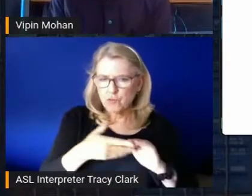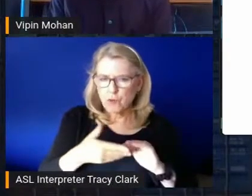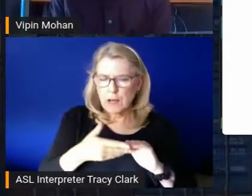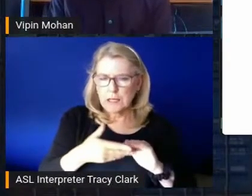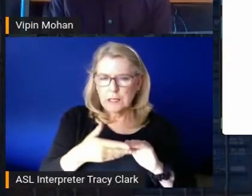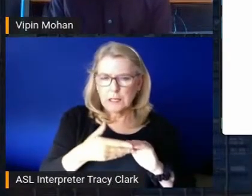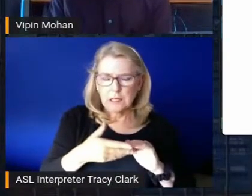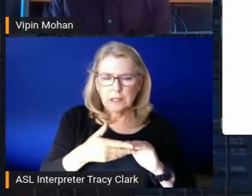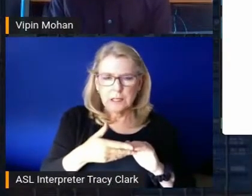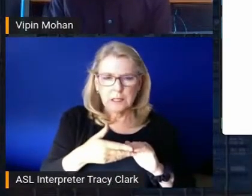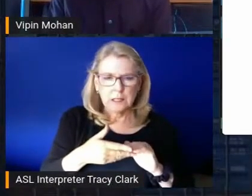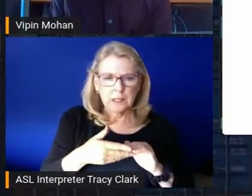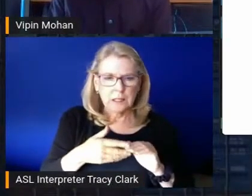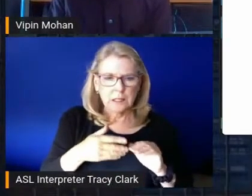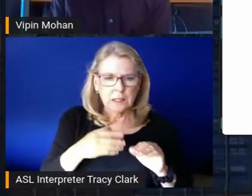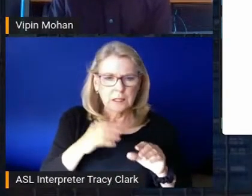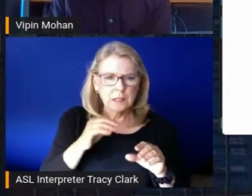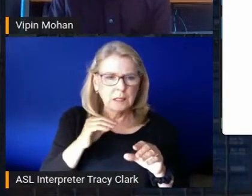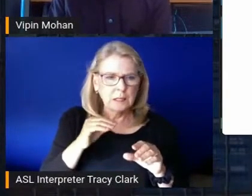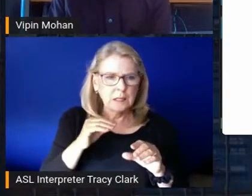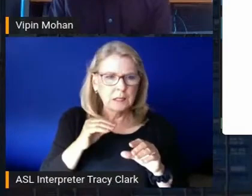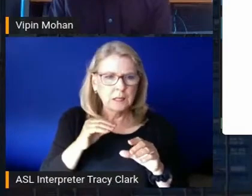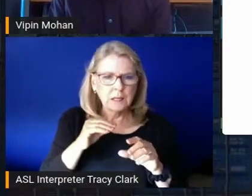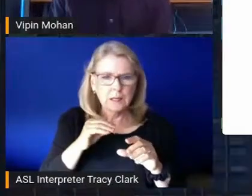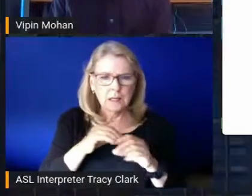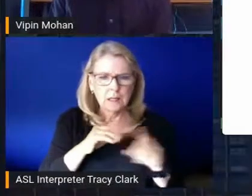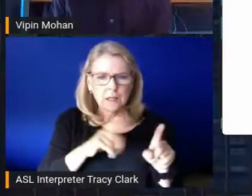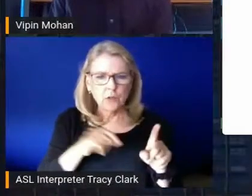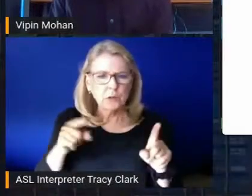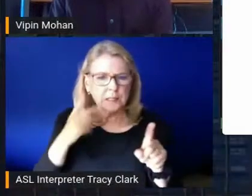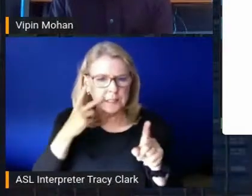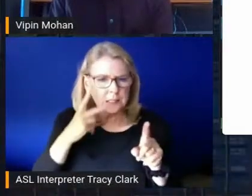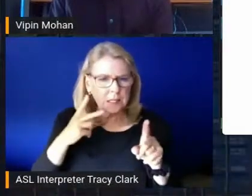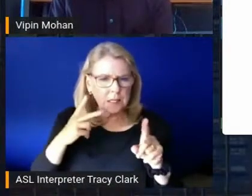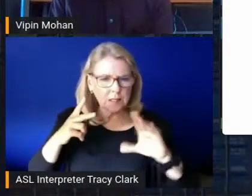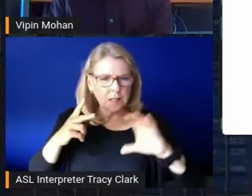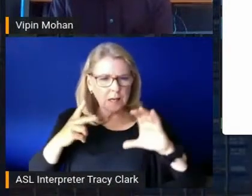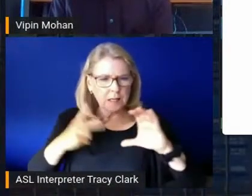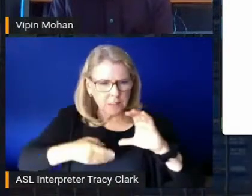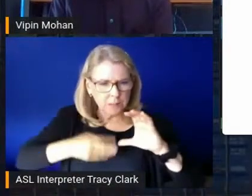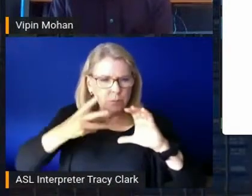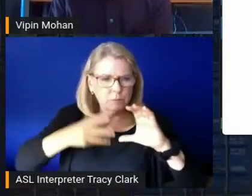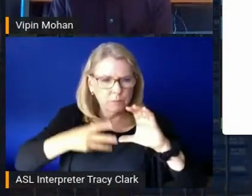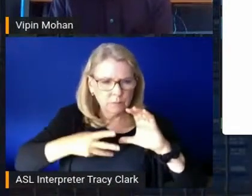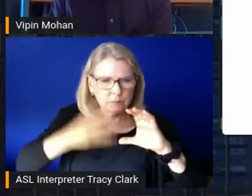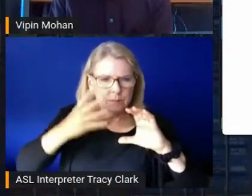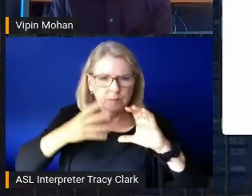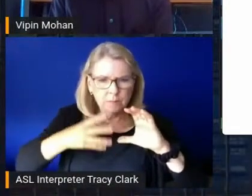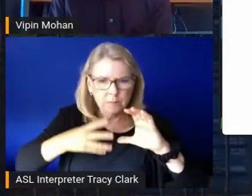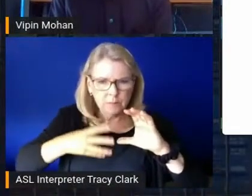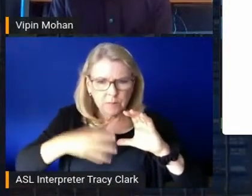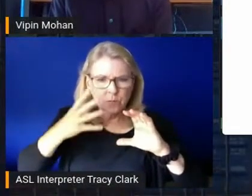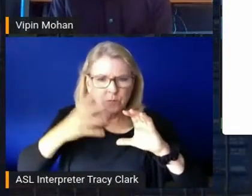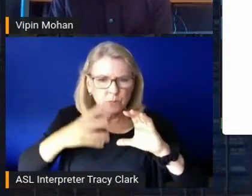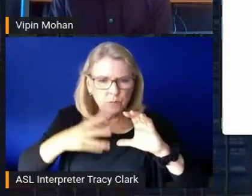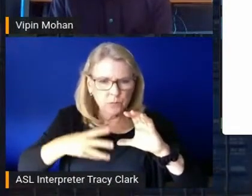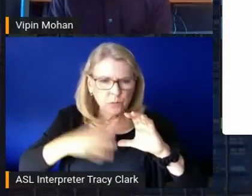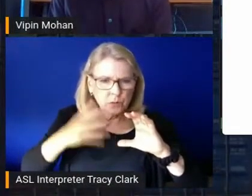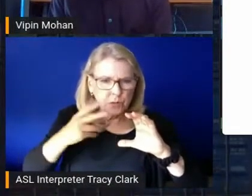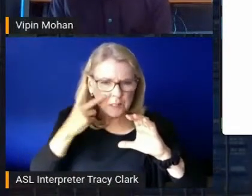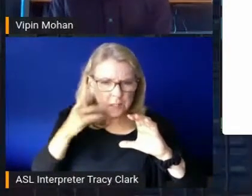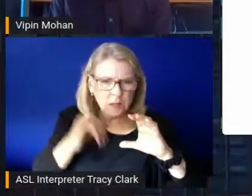the logs that it's crawling over, you could see that it's basically doing those pre-flights validations that we were talking about a little